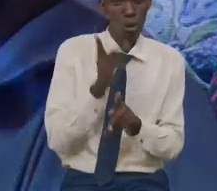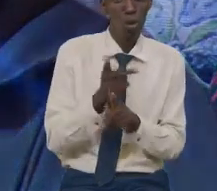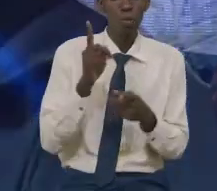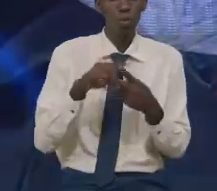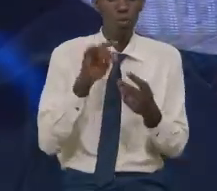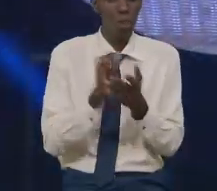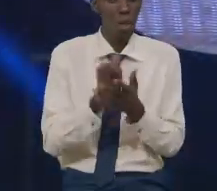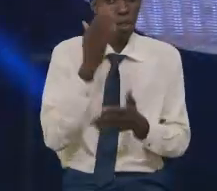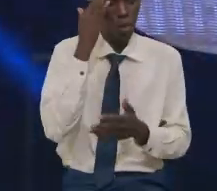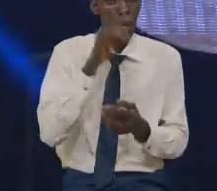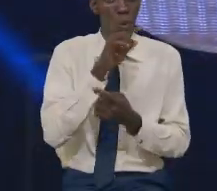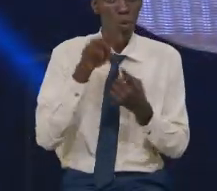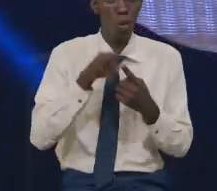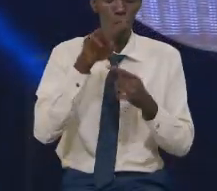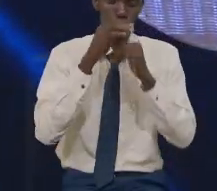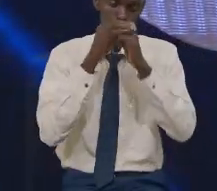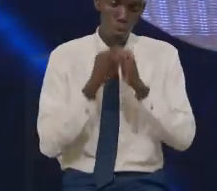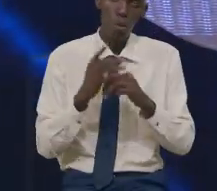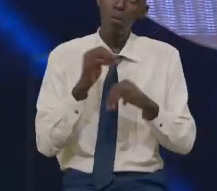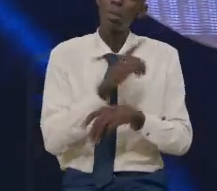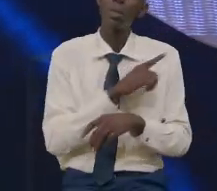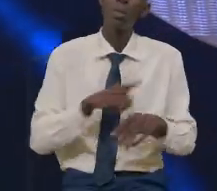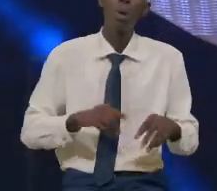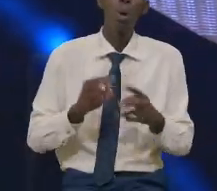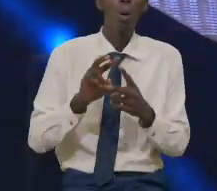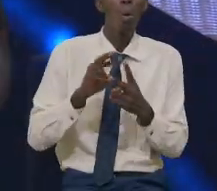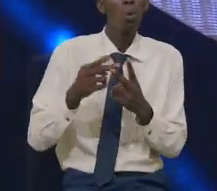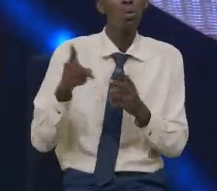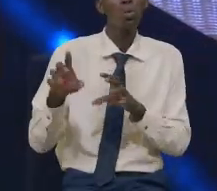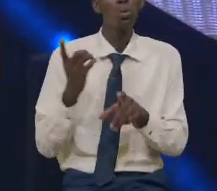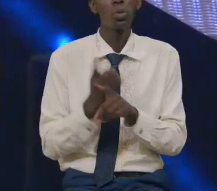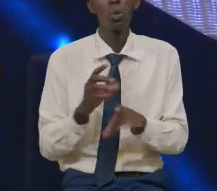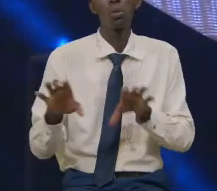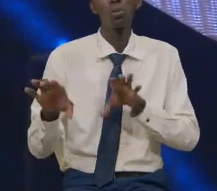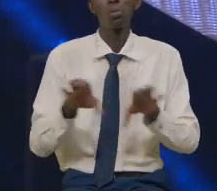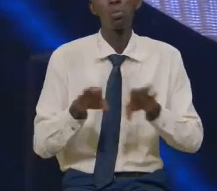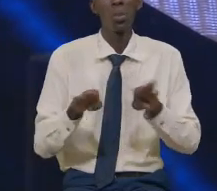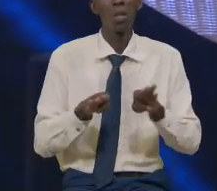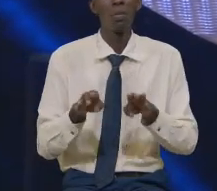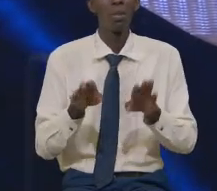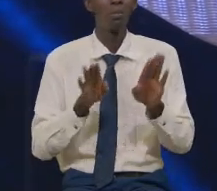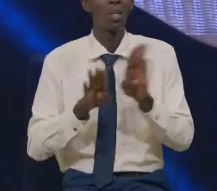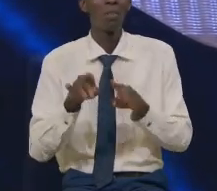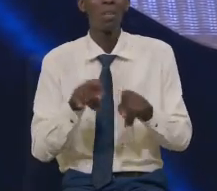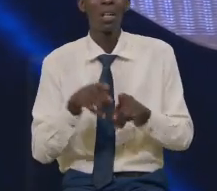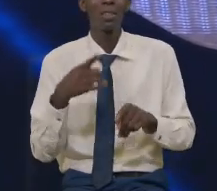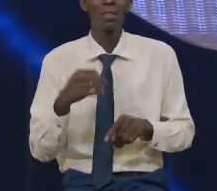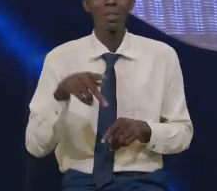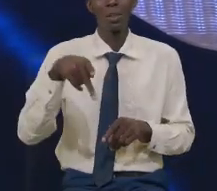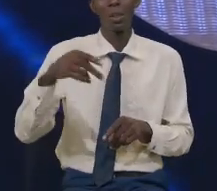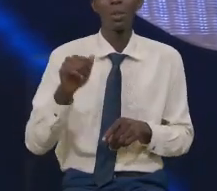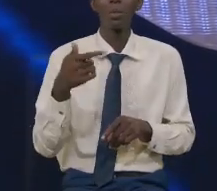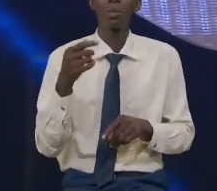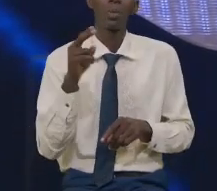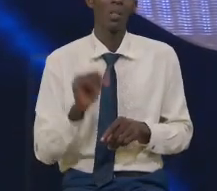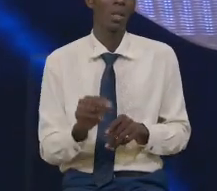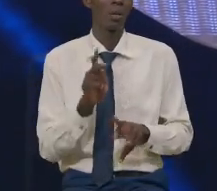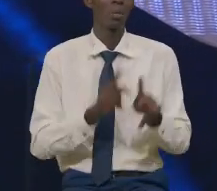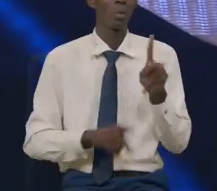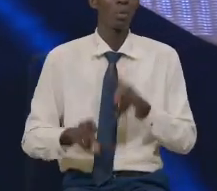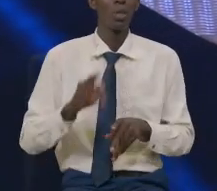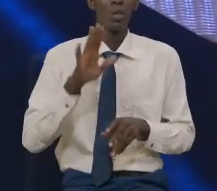knowledge when you worship the Lord? Or do you just do like the pagans, you say, but then your character,